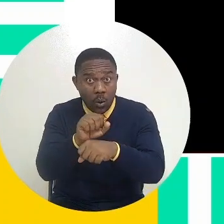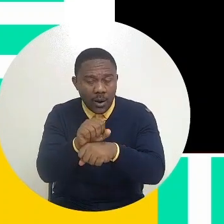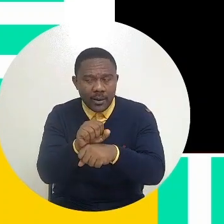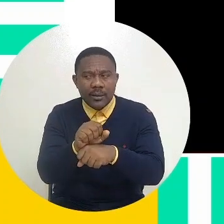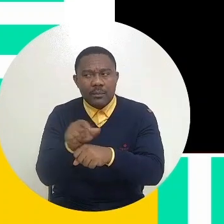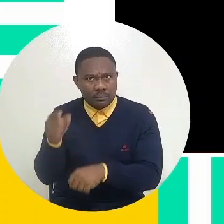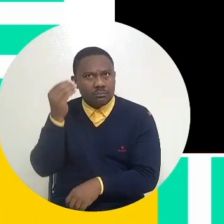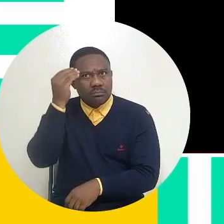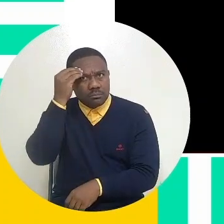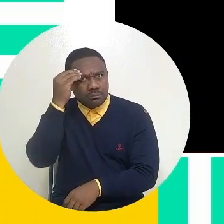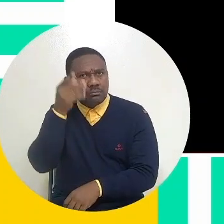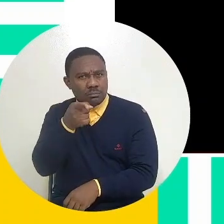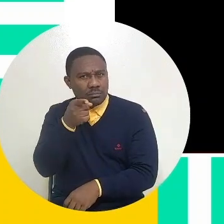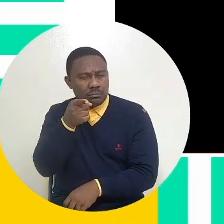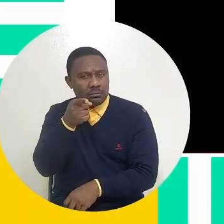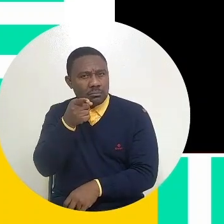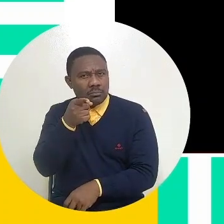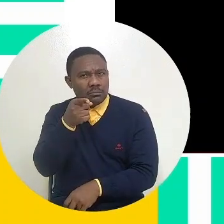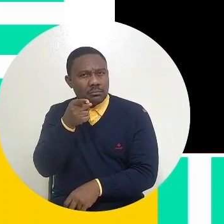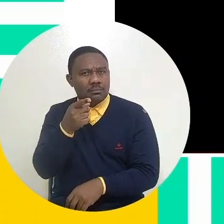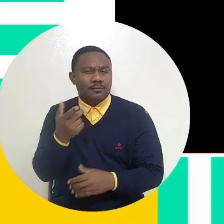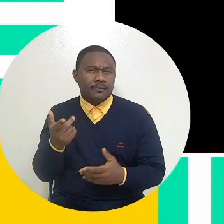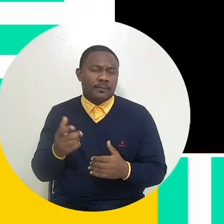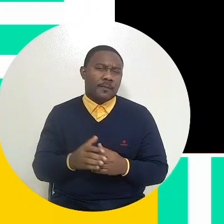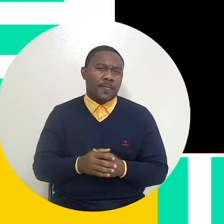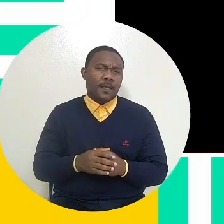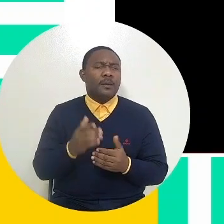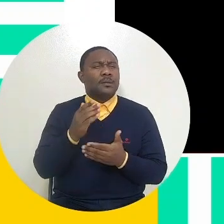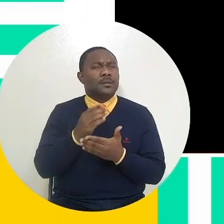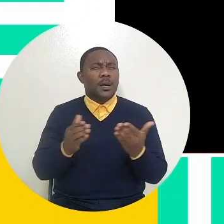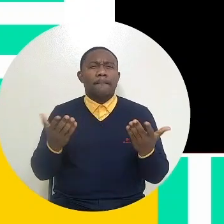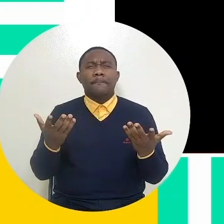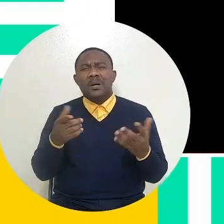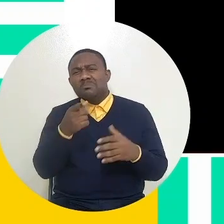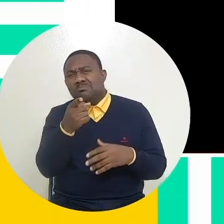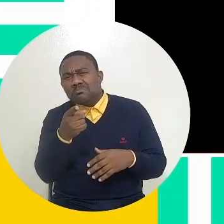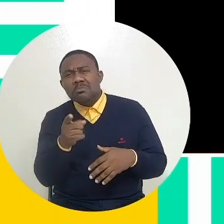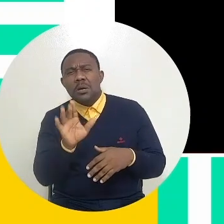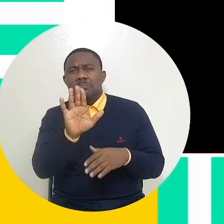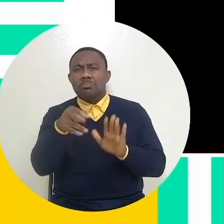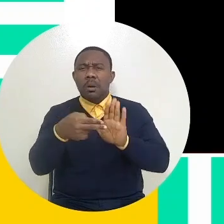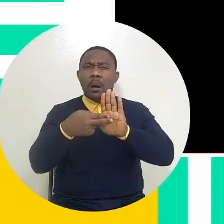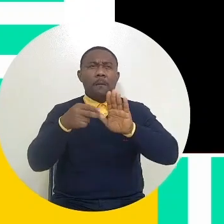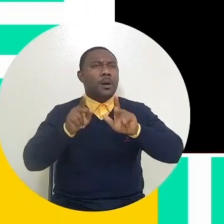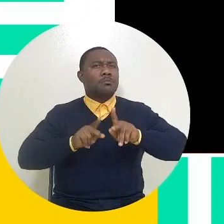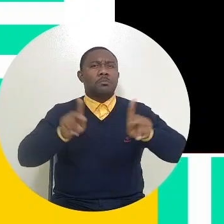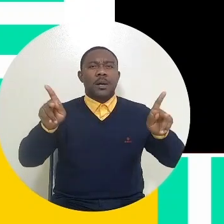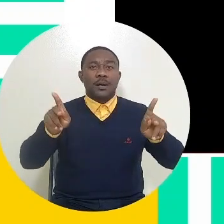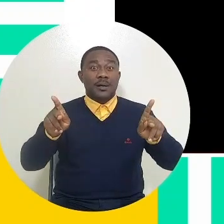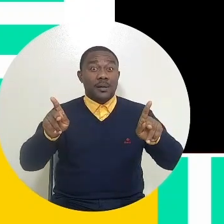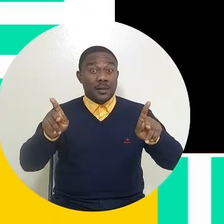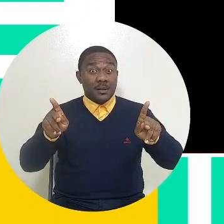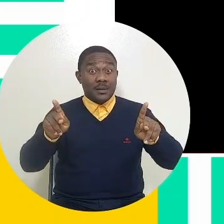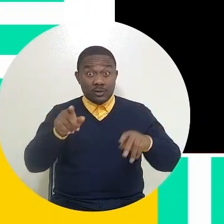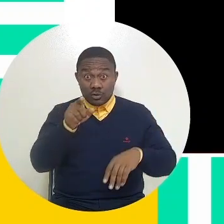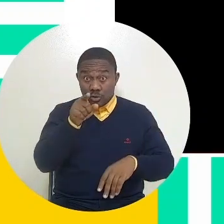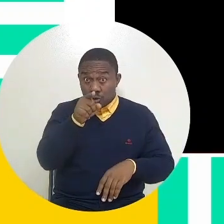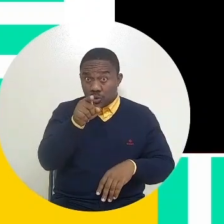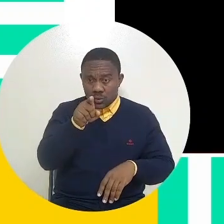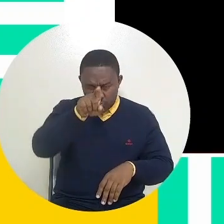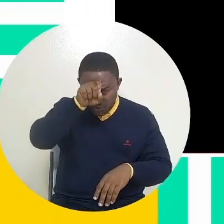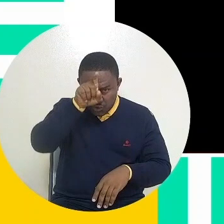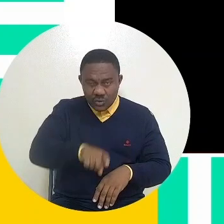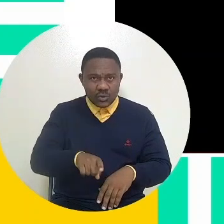not make $1 million in life. A song may not be sung in praise of you. Monuments may not be erected in your name. But promise me this today, to live